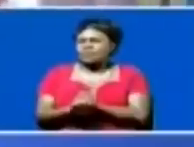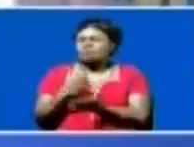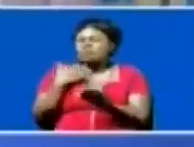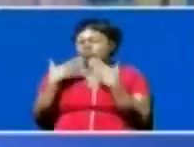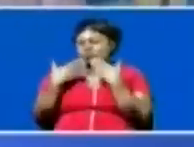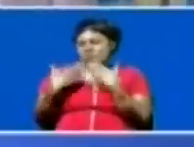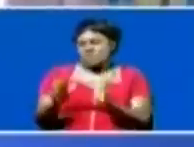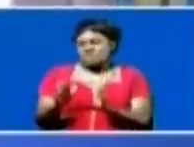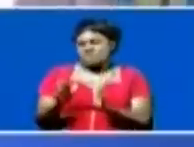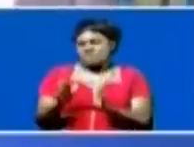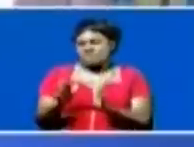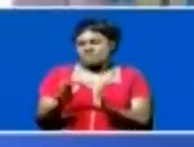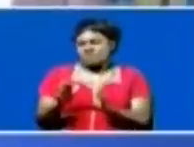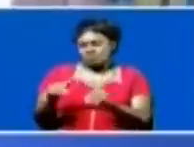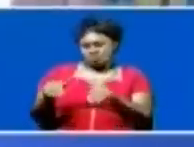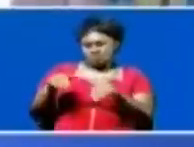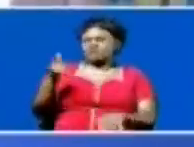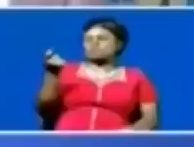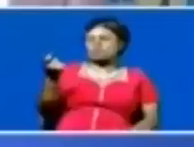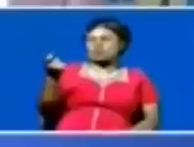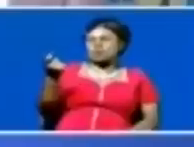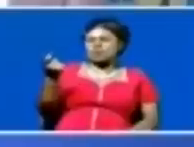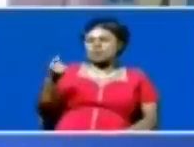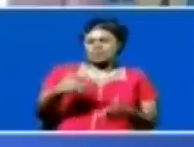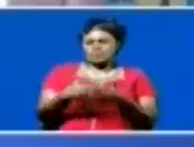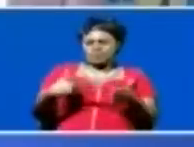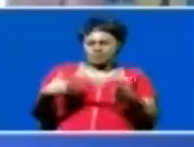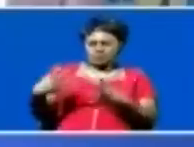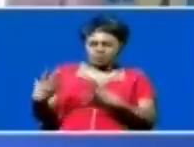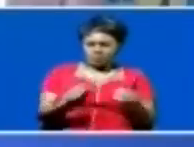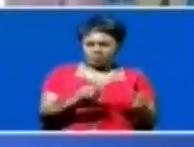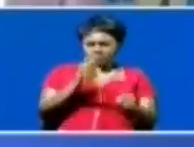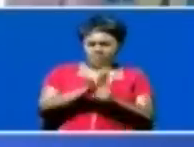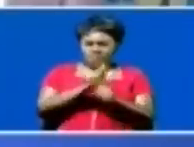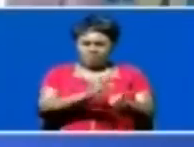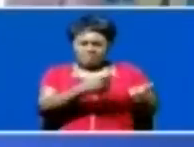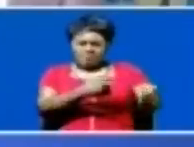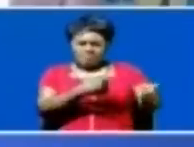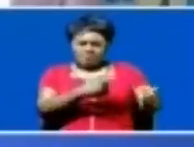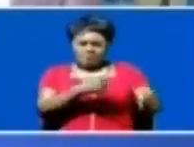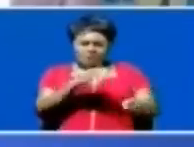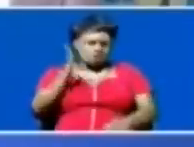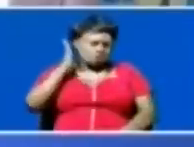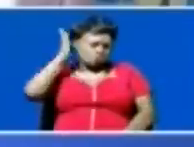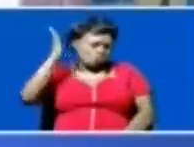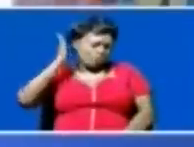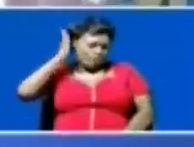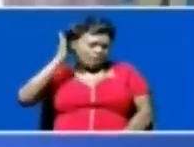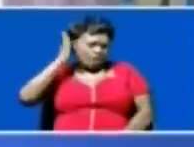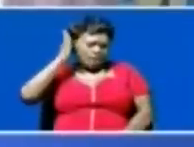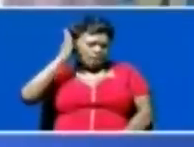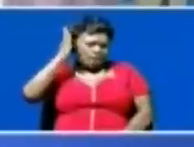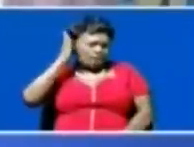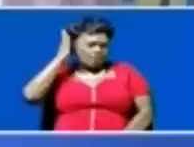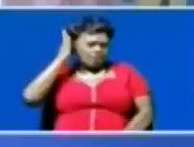to leave it, Linda. Hold on, Heimba. Just before I let you go, a lot of fingers were pointed at Leader of Majority, Eden Duale, that he led a